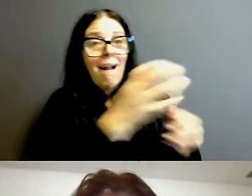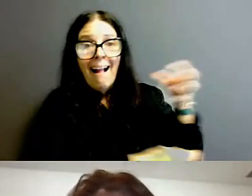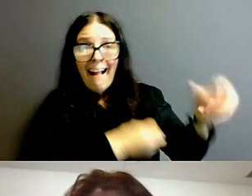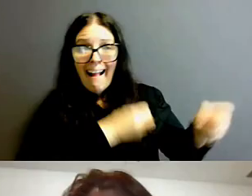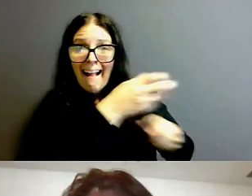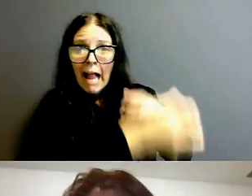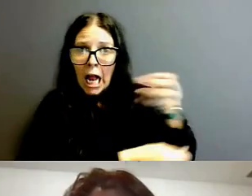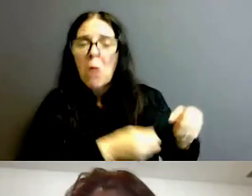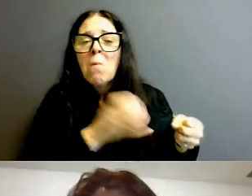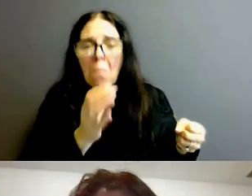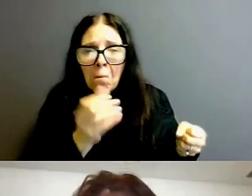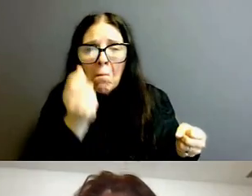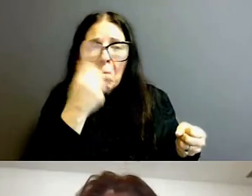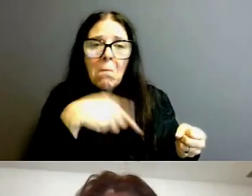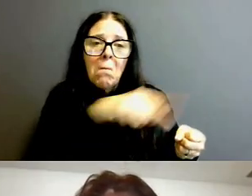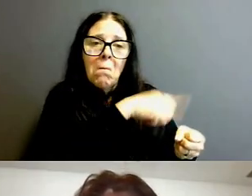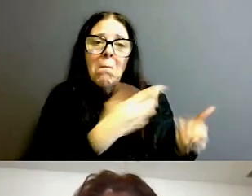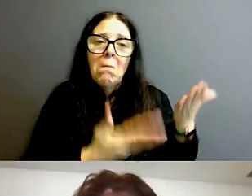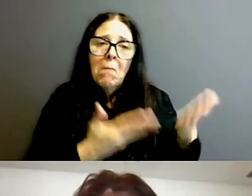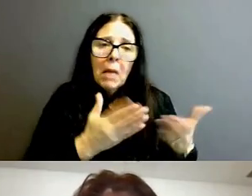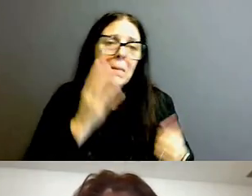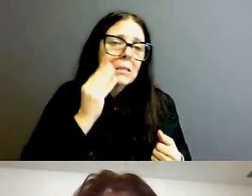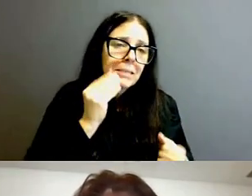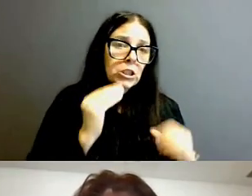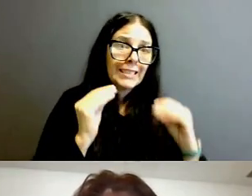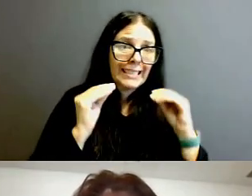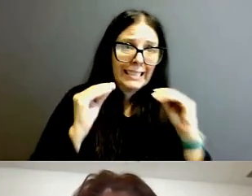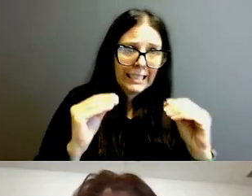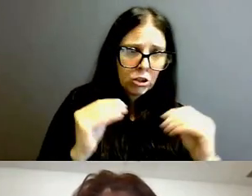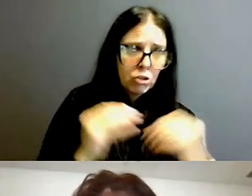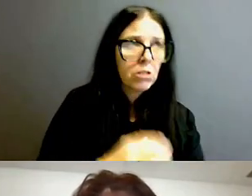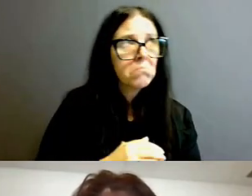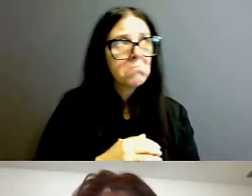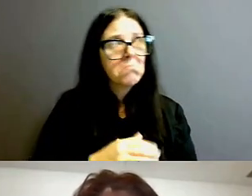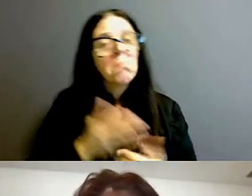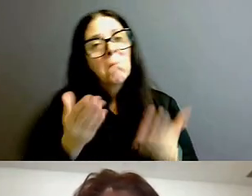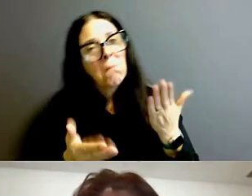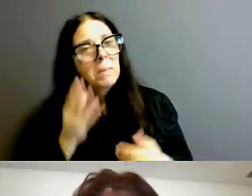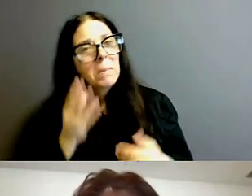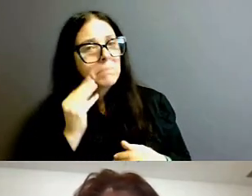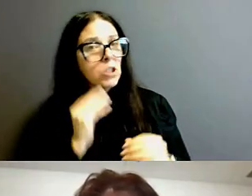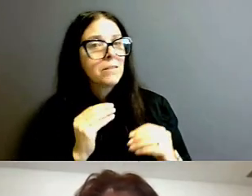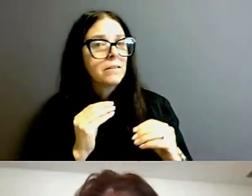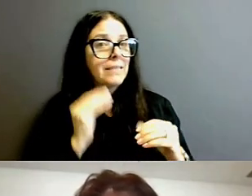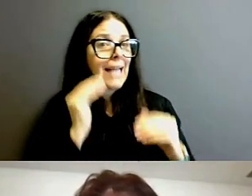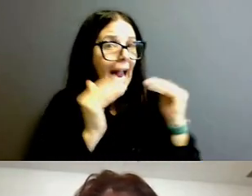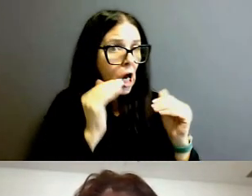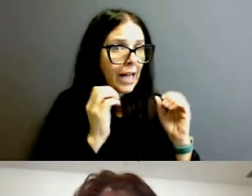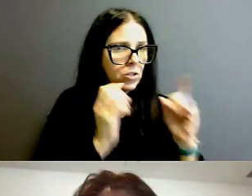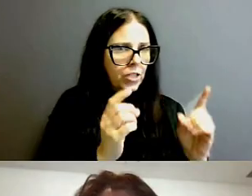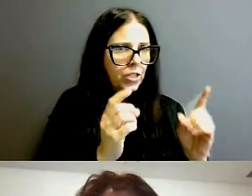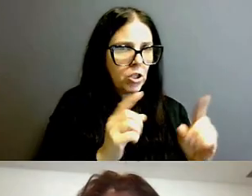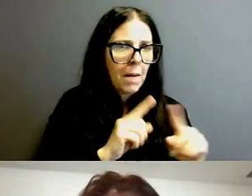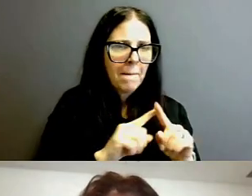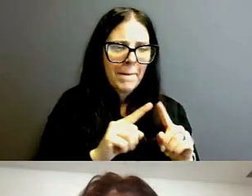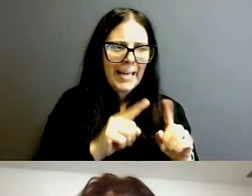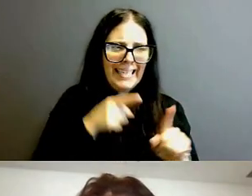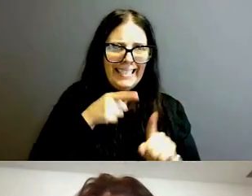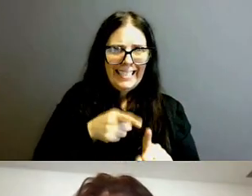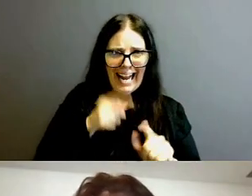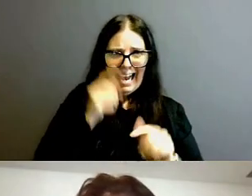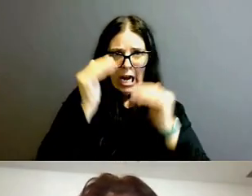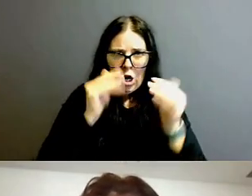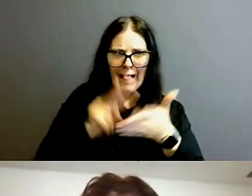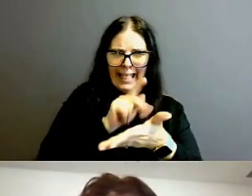have had experience teaching and maybe in adult education, but not necessarily in adult literacy, which